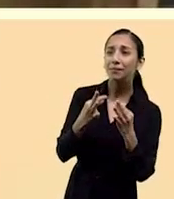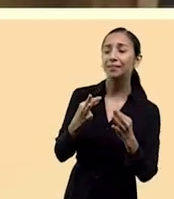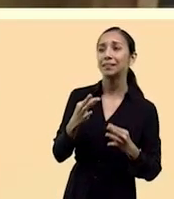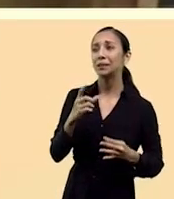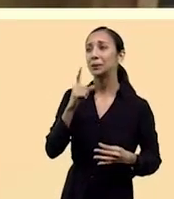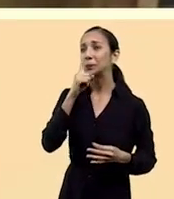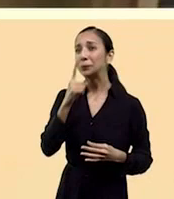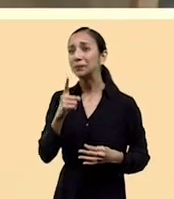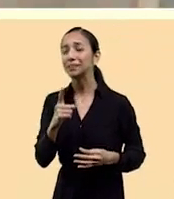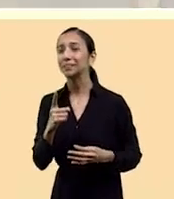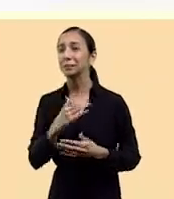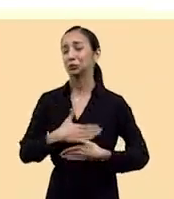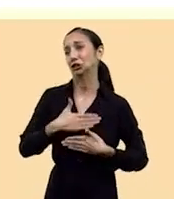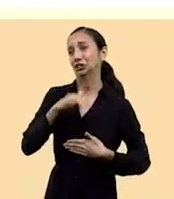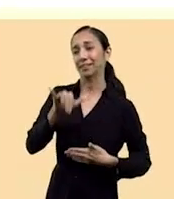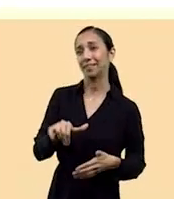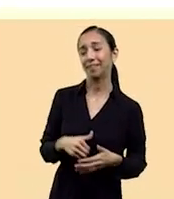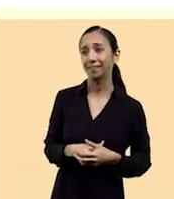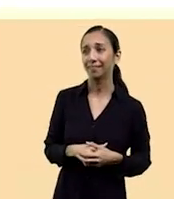kids. So we appreciate that.